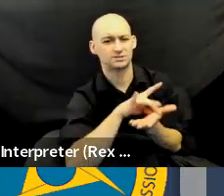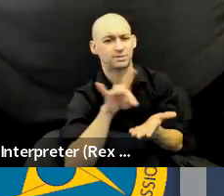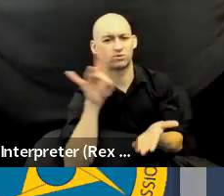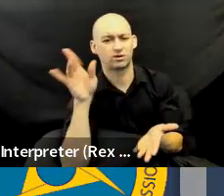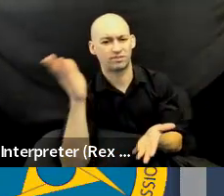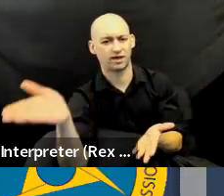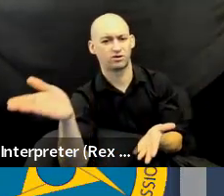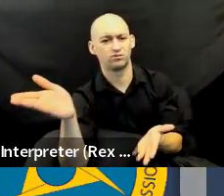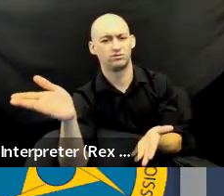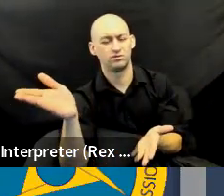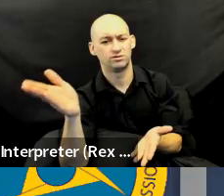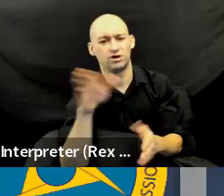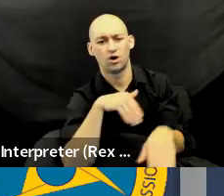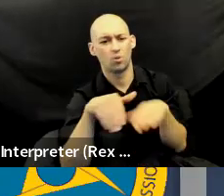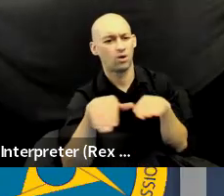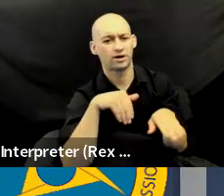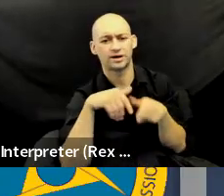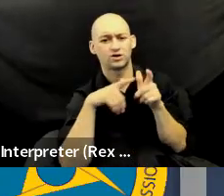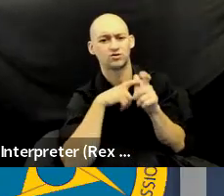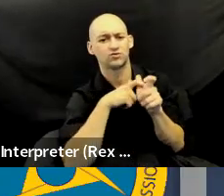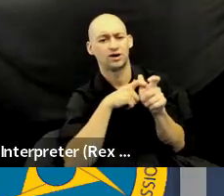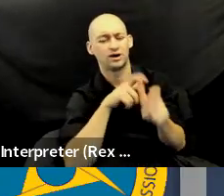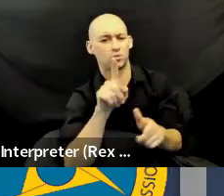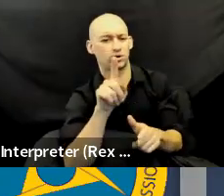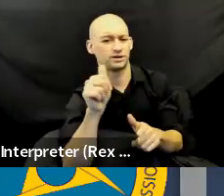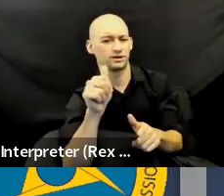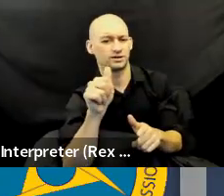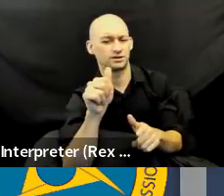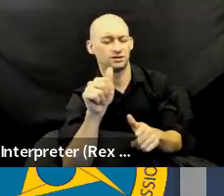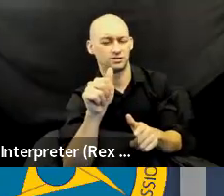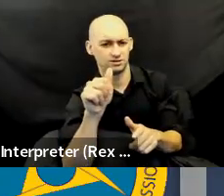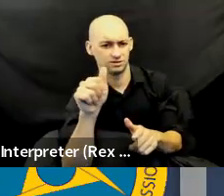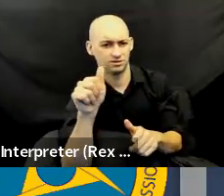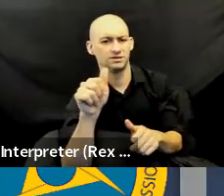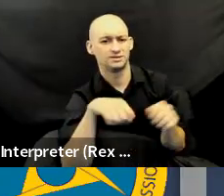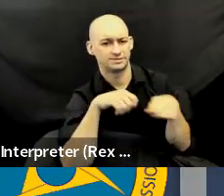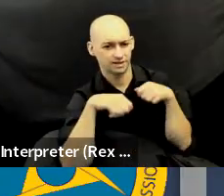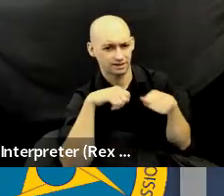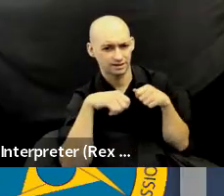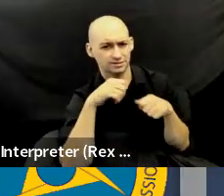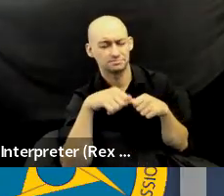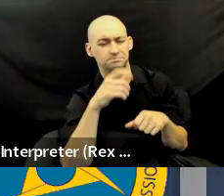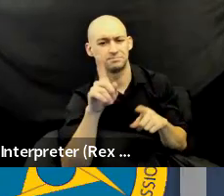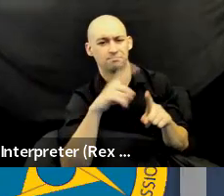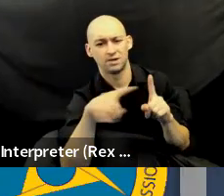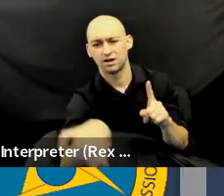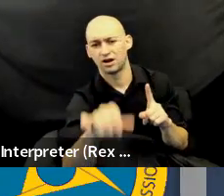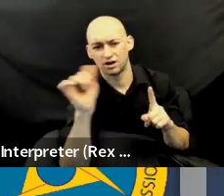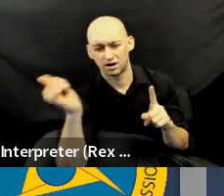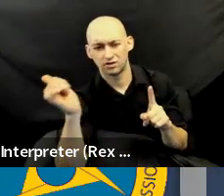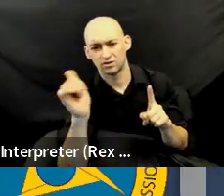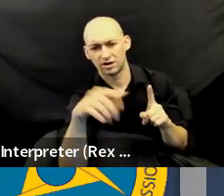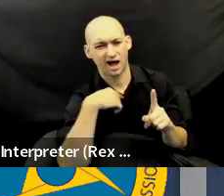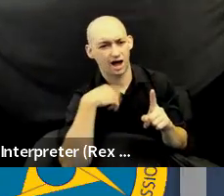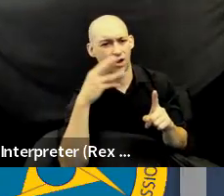there, walking and running the 110 and cycling. But one of the other, I was actually